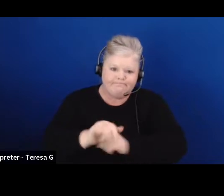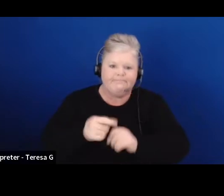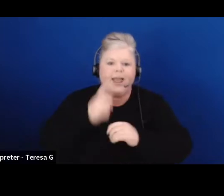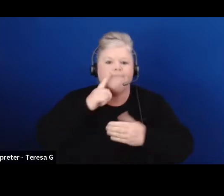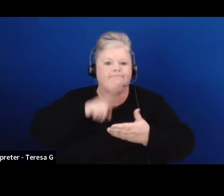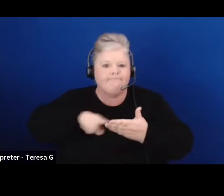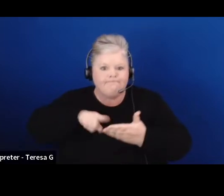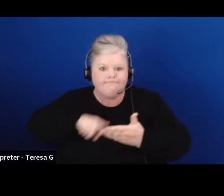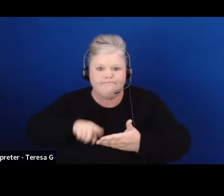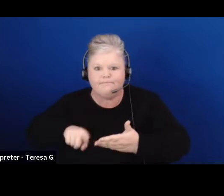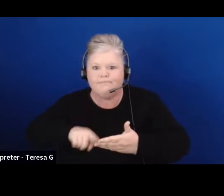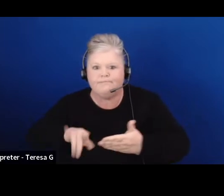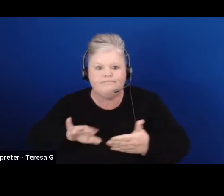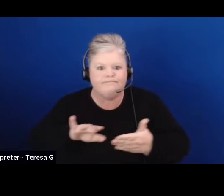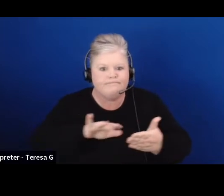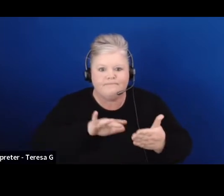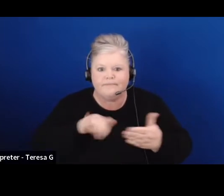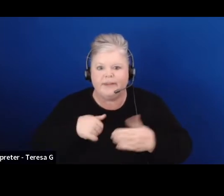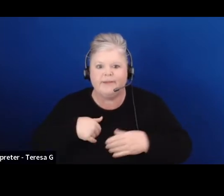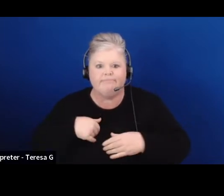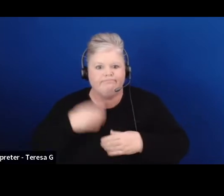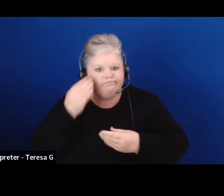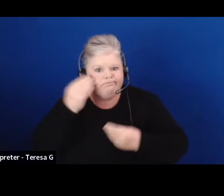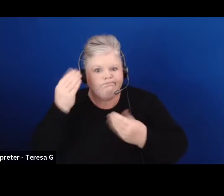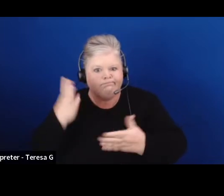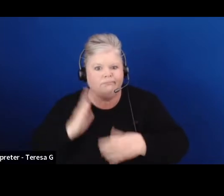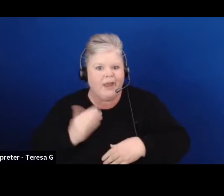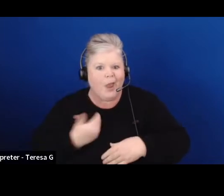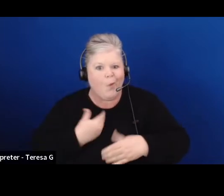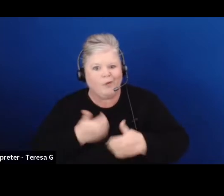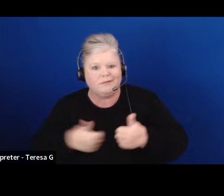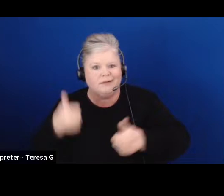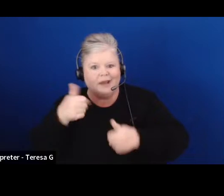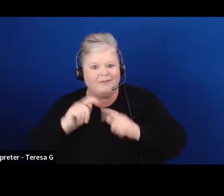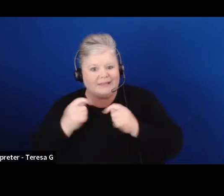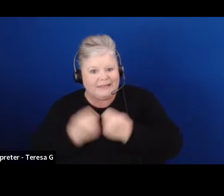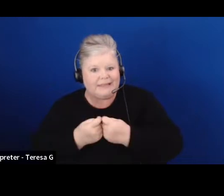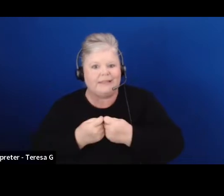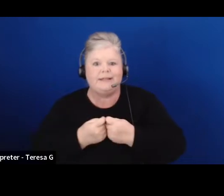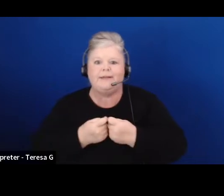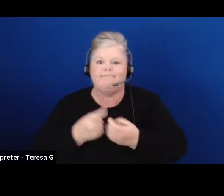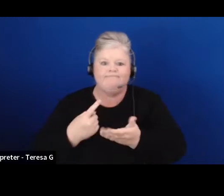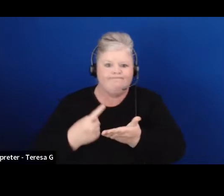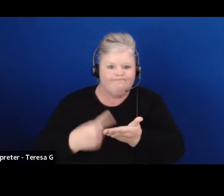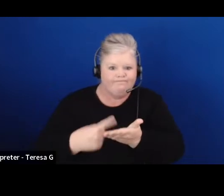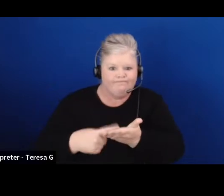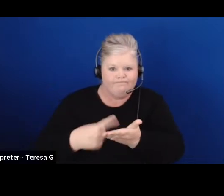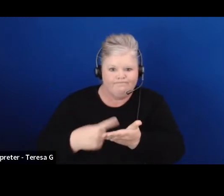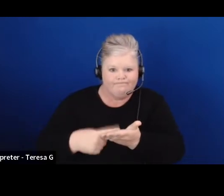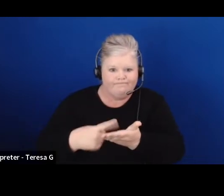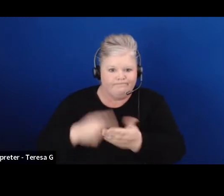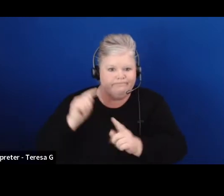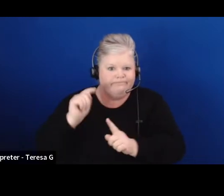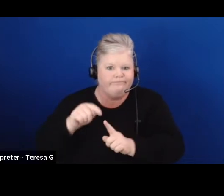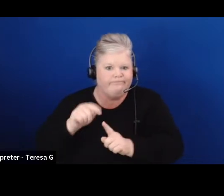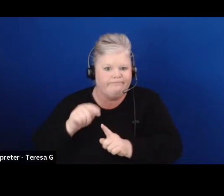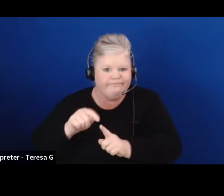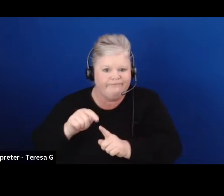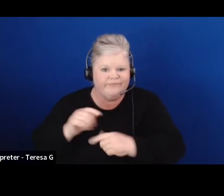that and communicated with our executive team, and we looked into that and had some conversations about